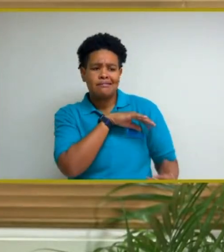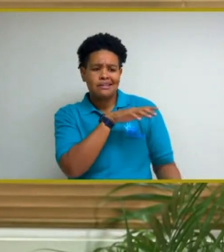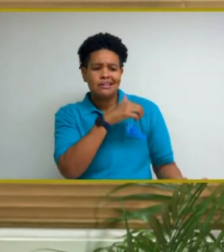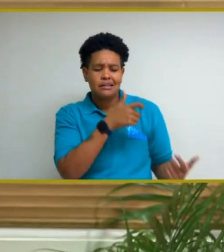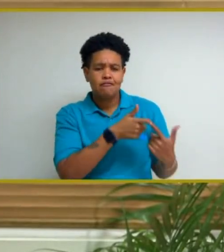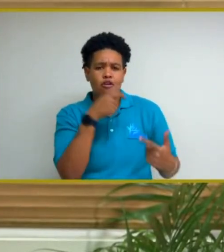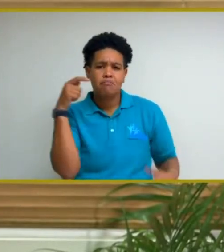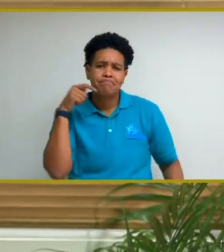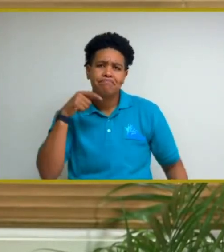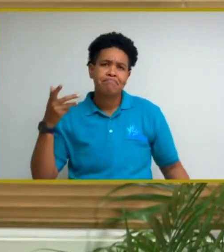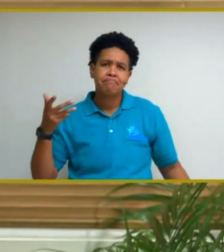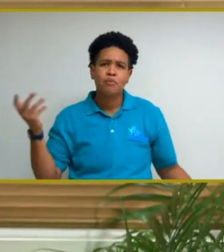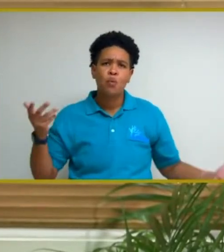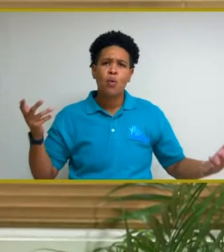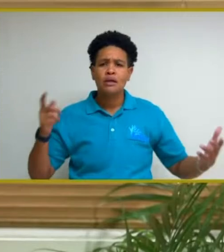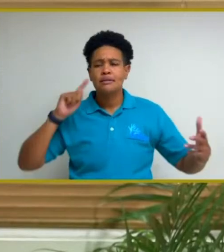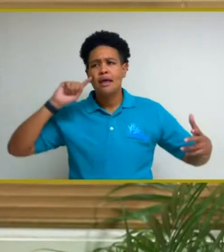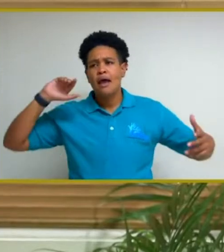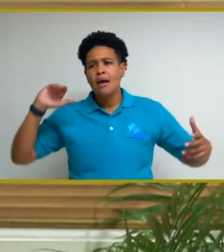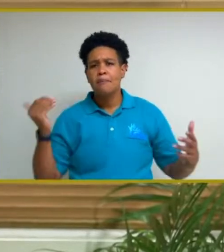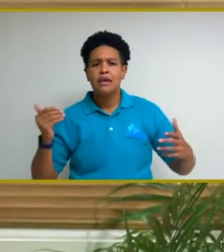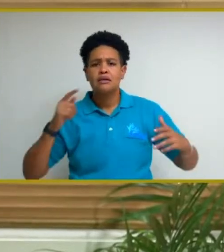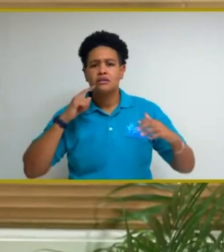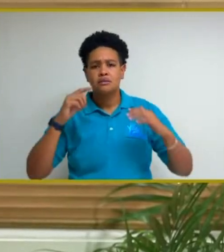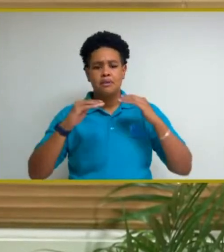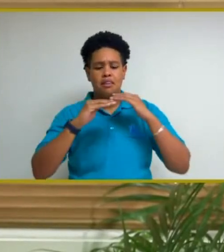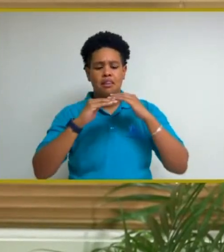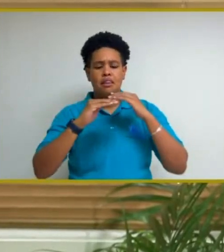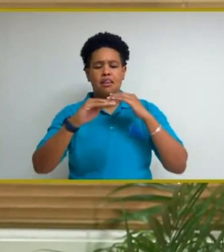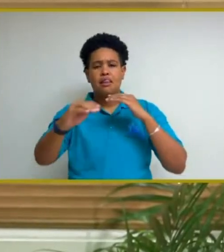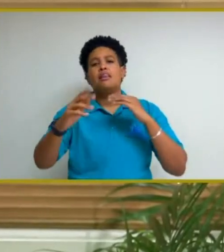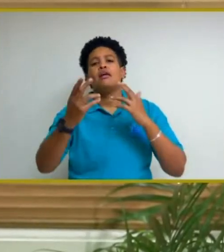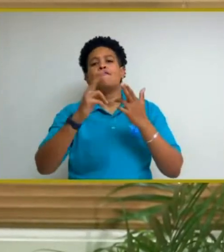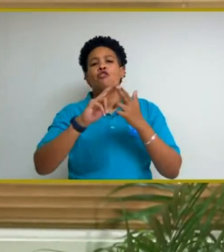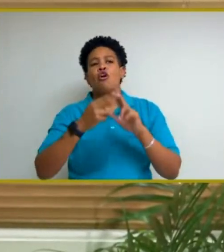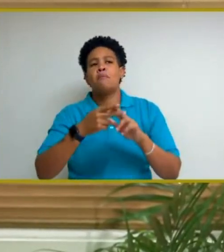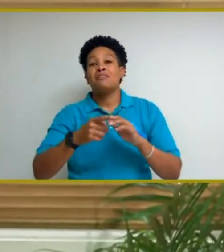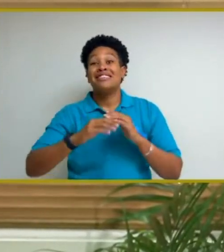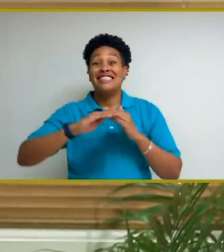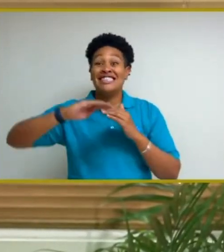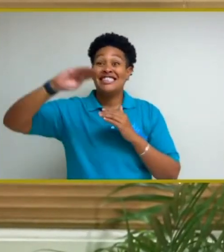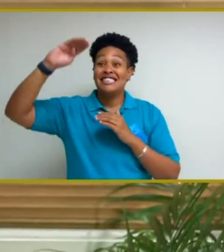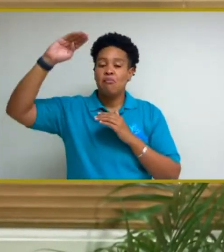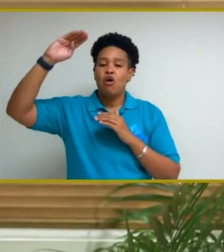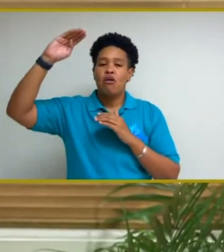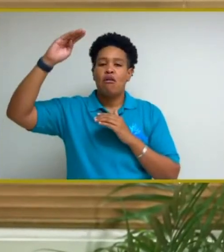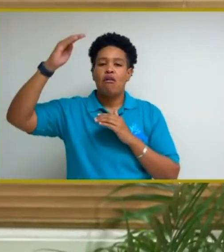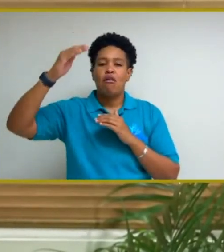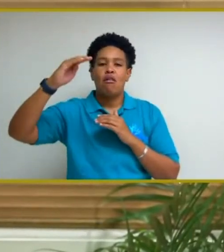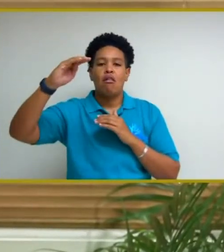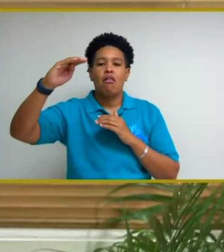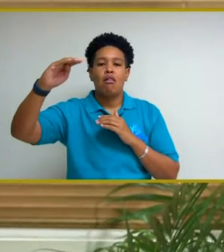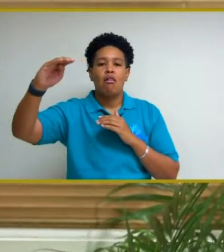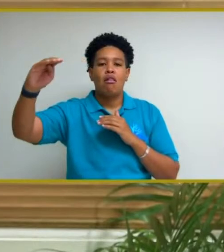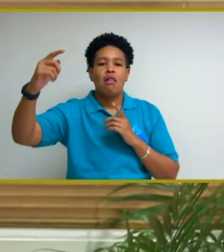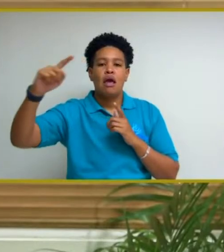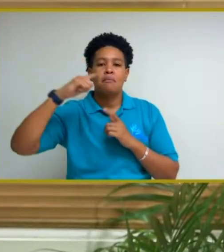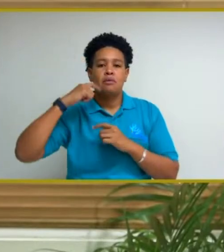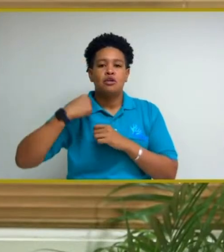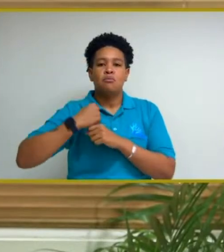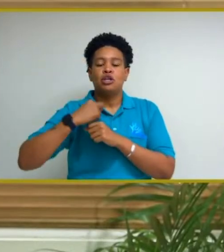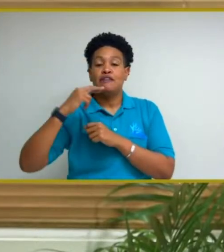from what appears to be a plateauing of the rise in cases, the productivity rate,